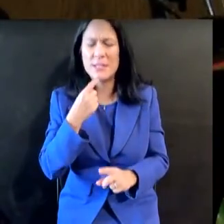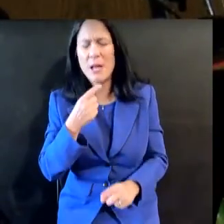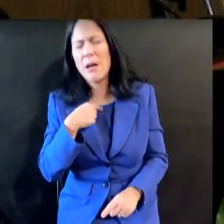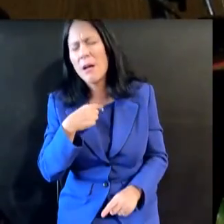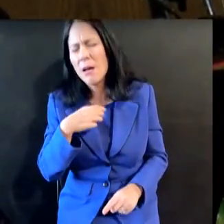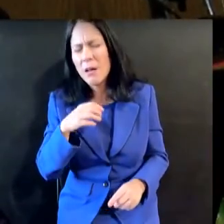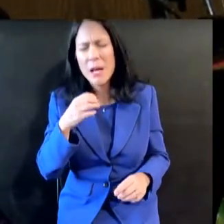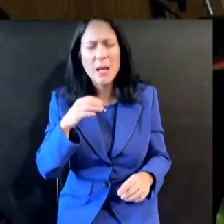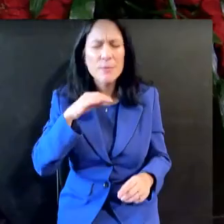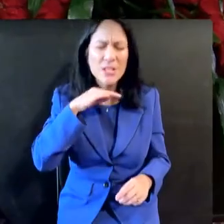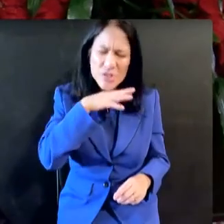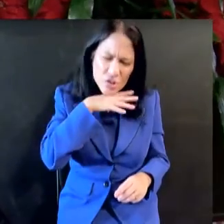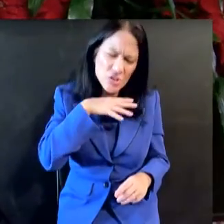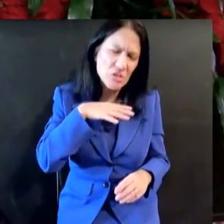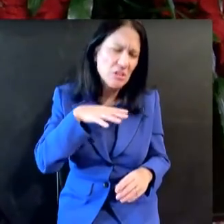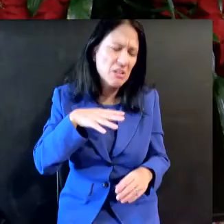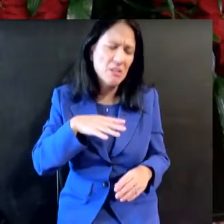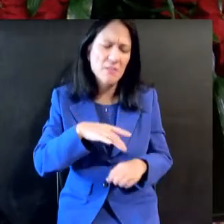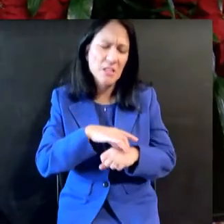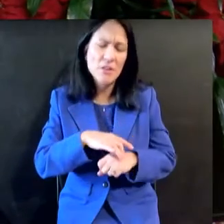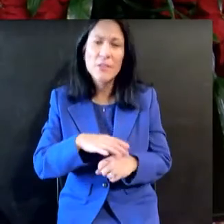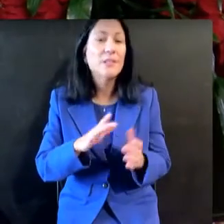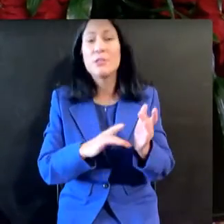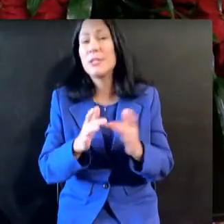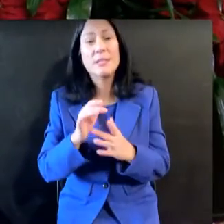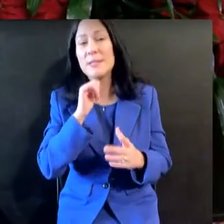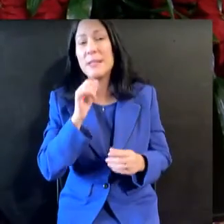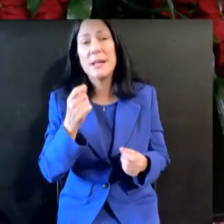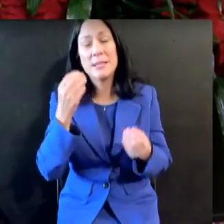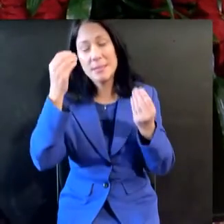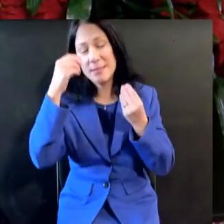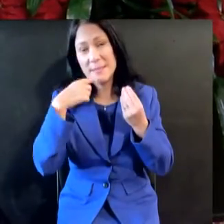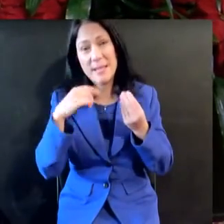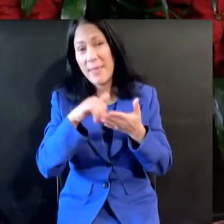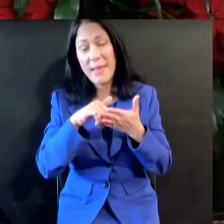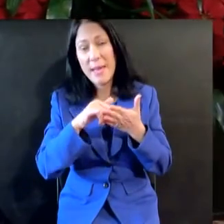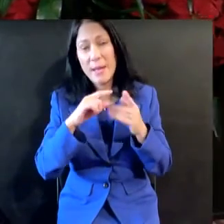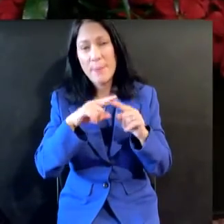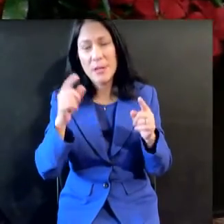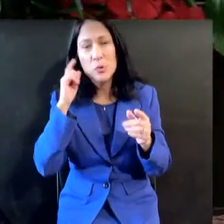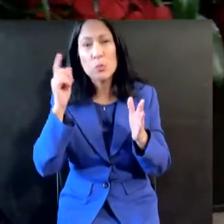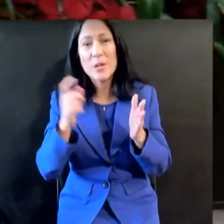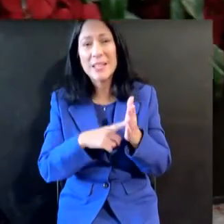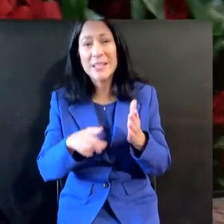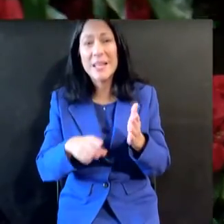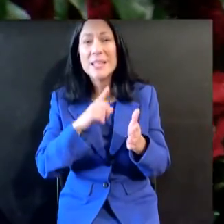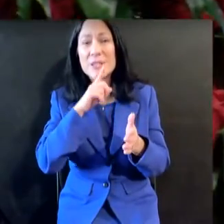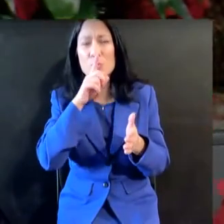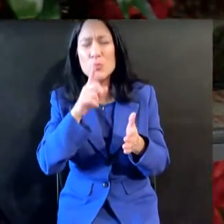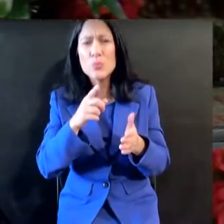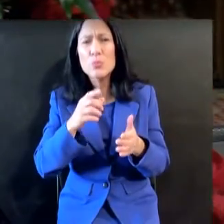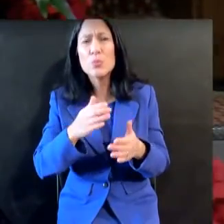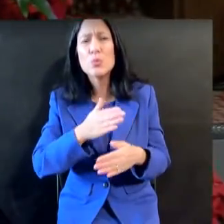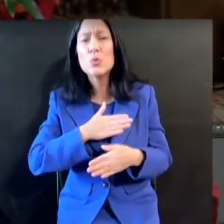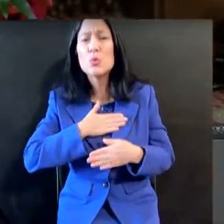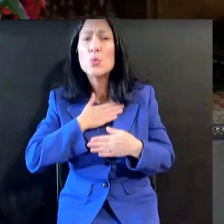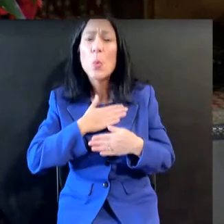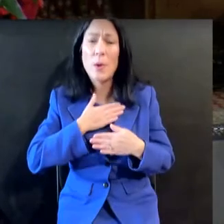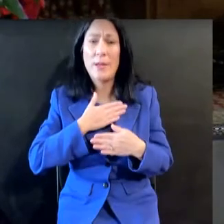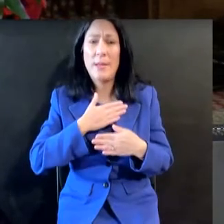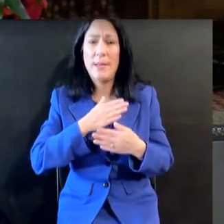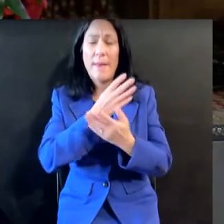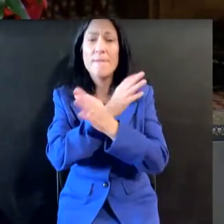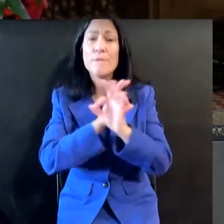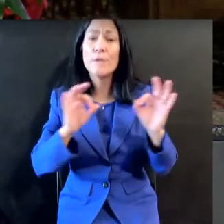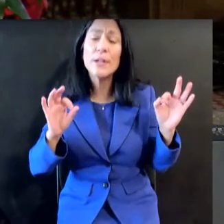say that about you. Jesus doesn't say that about you. No. But to recognize that the true joy, true freedom